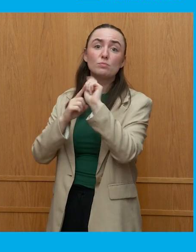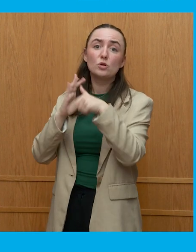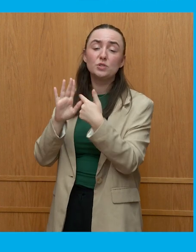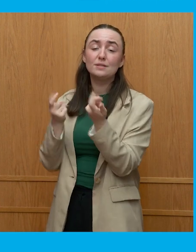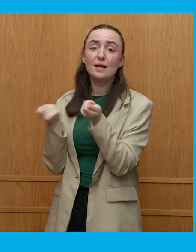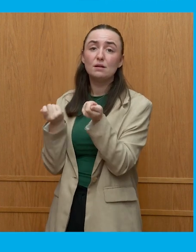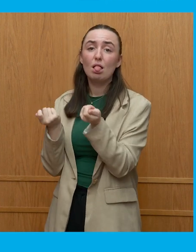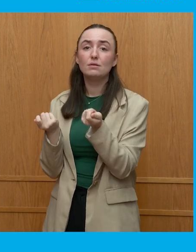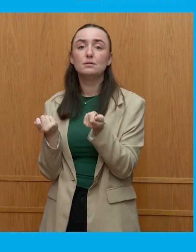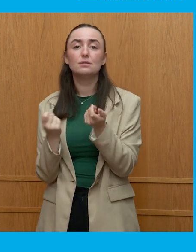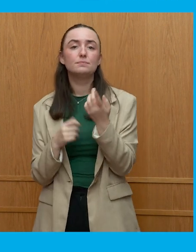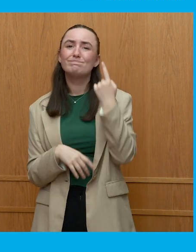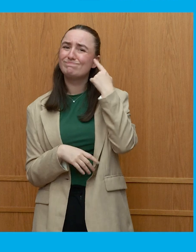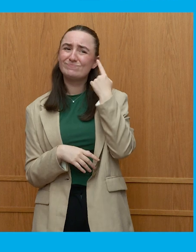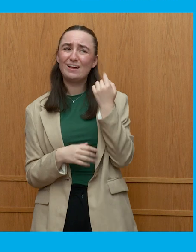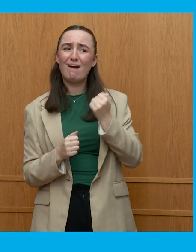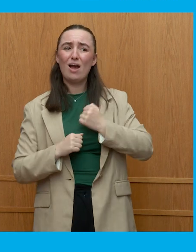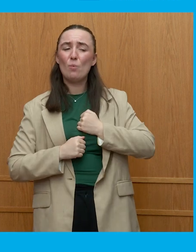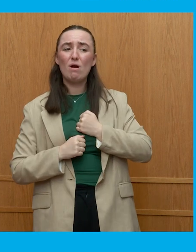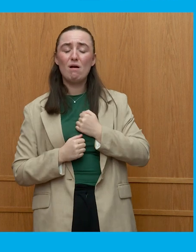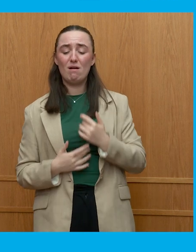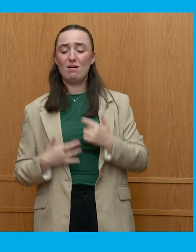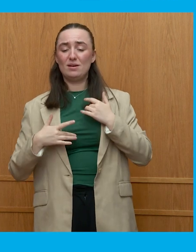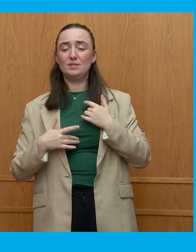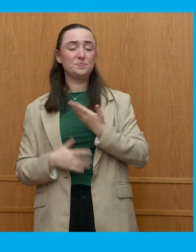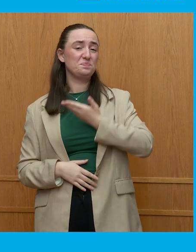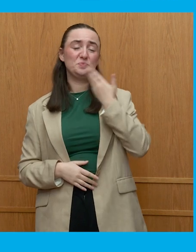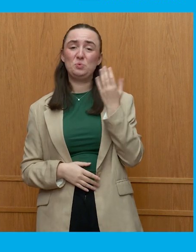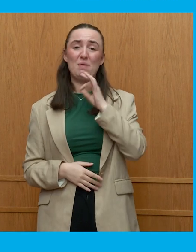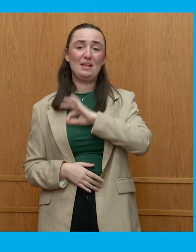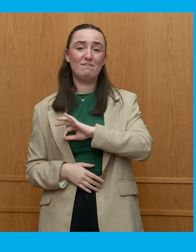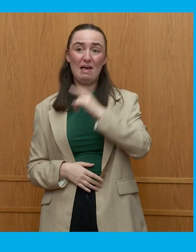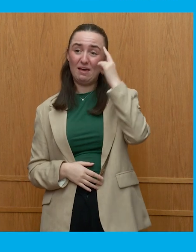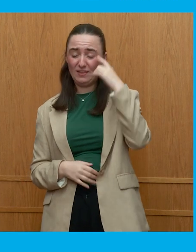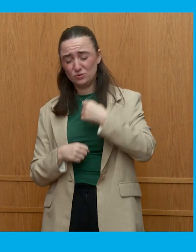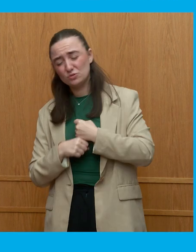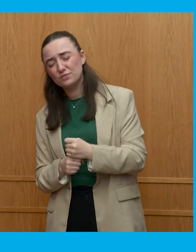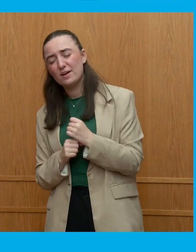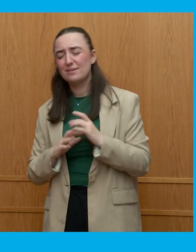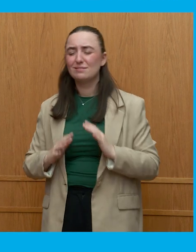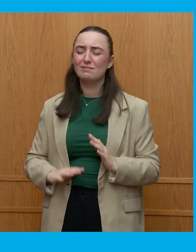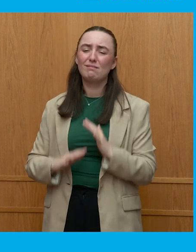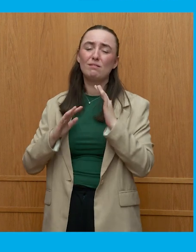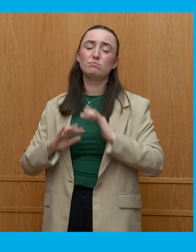view, there was no benefit from it. I think there was a lot of stress involved